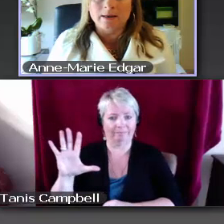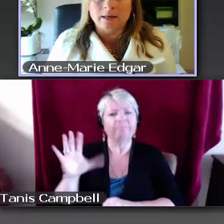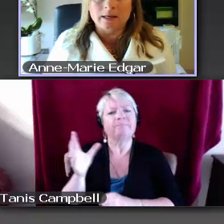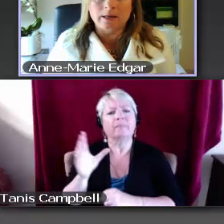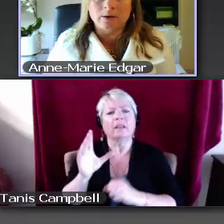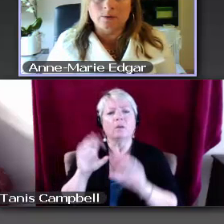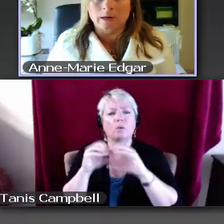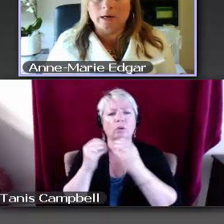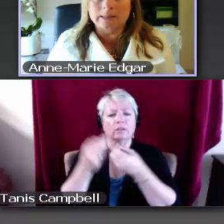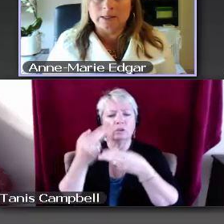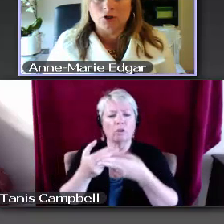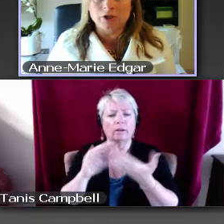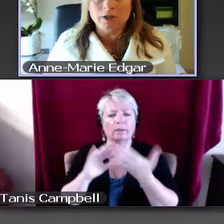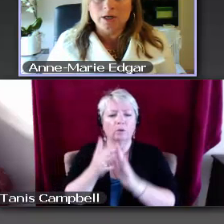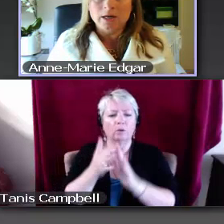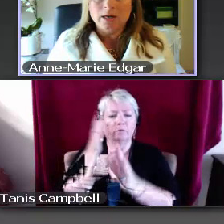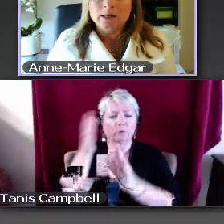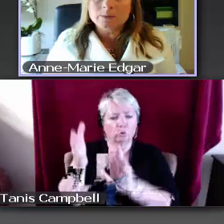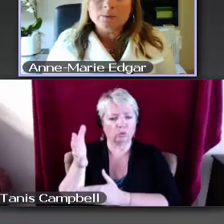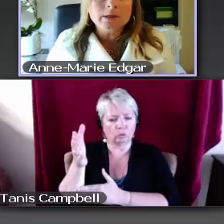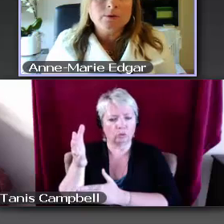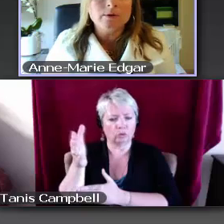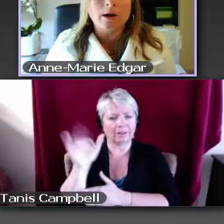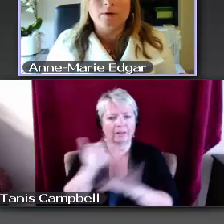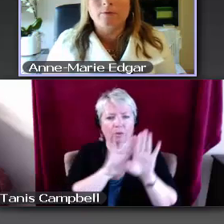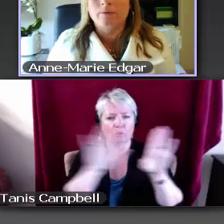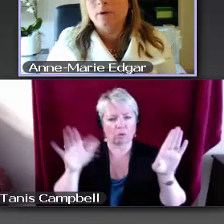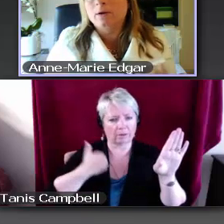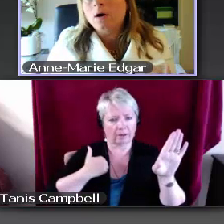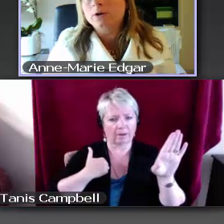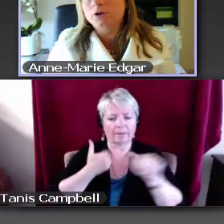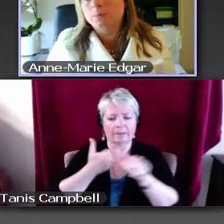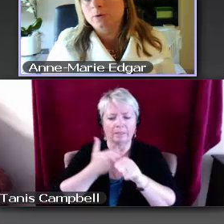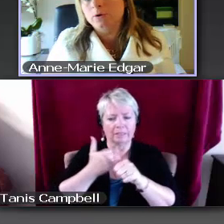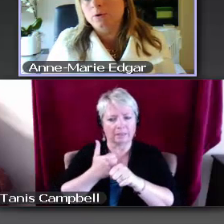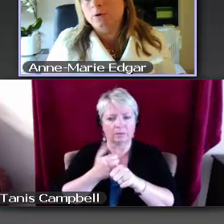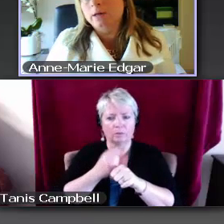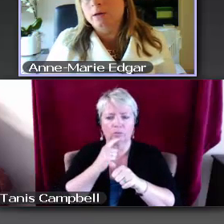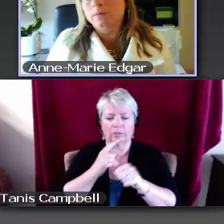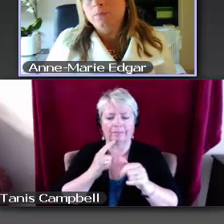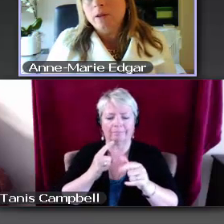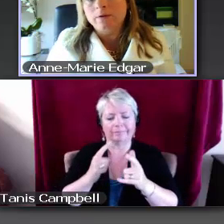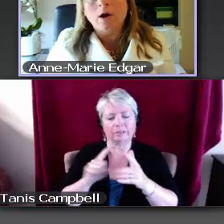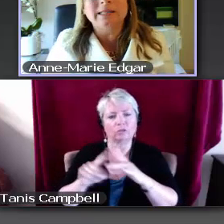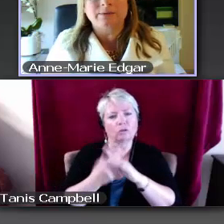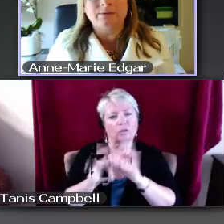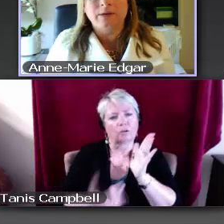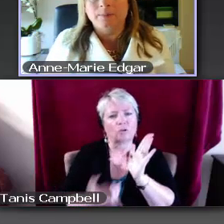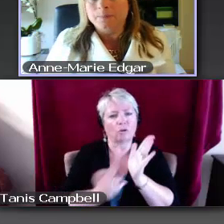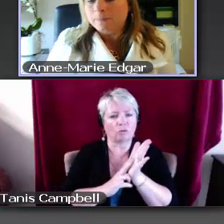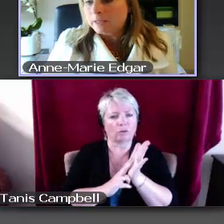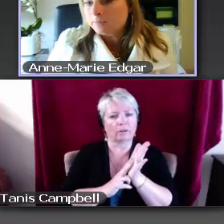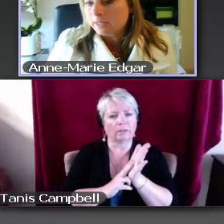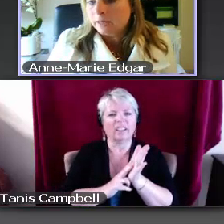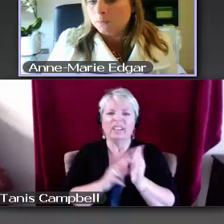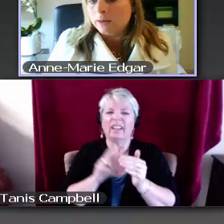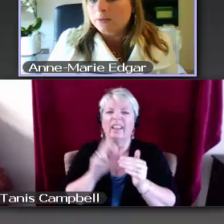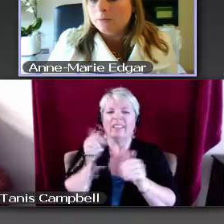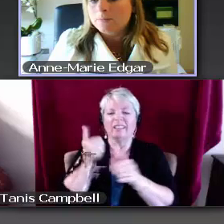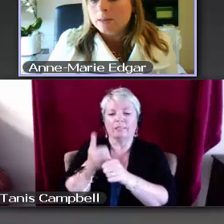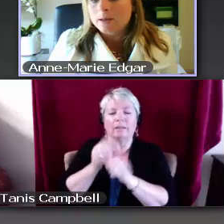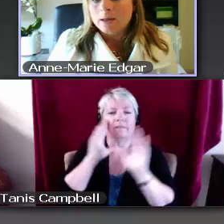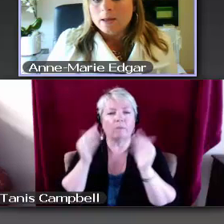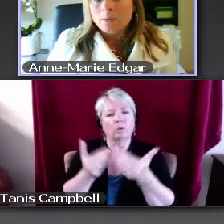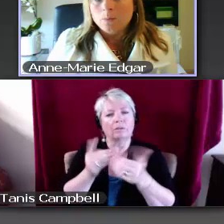is a pan-Canadian organization. So we really grew out of an entrepreneurial philosophy to begin